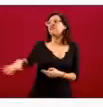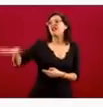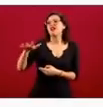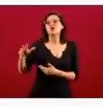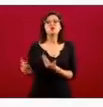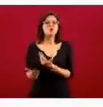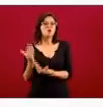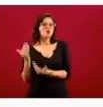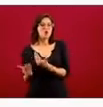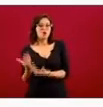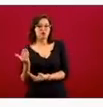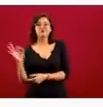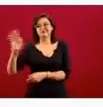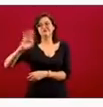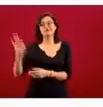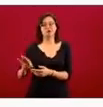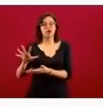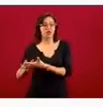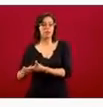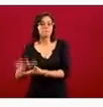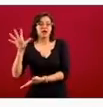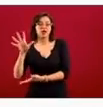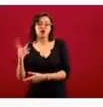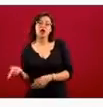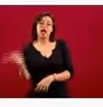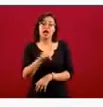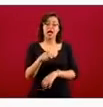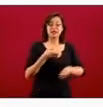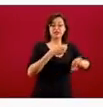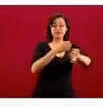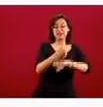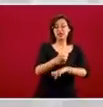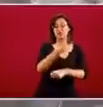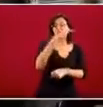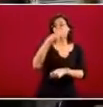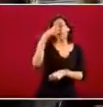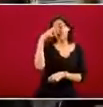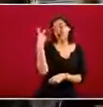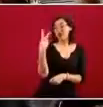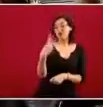Yeah. And Mexico City is also there.